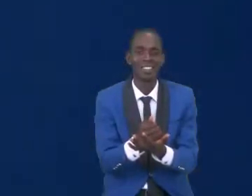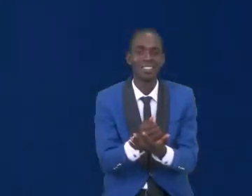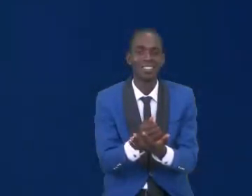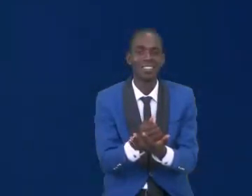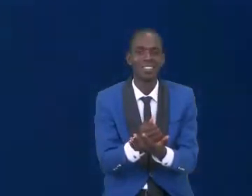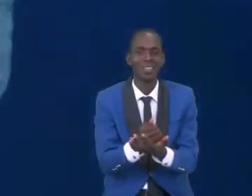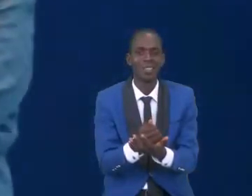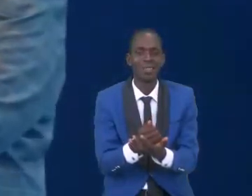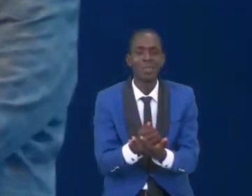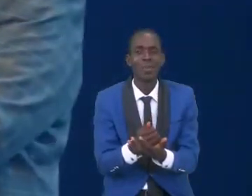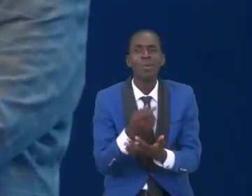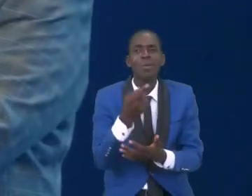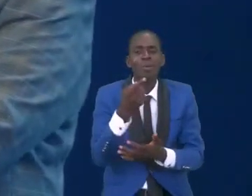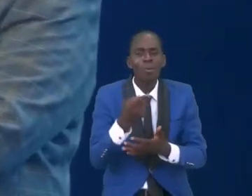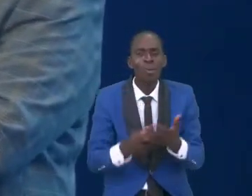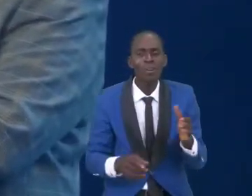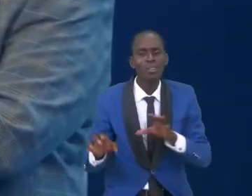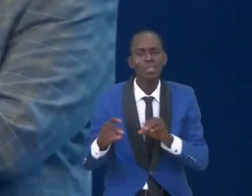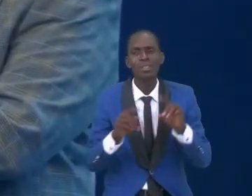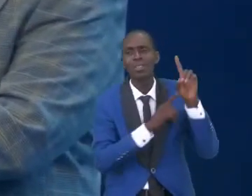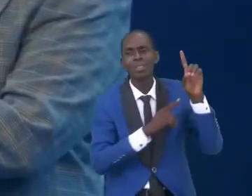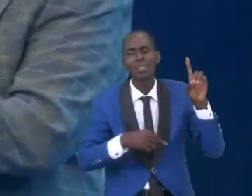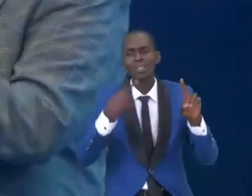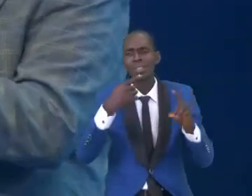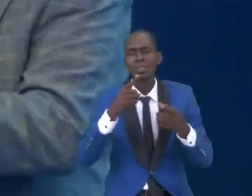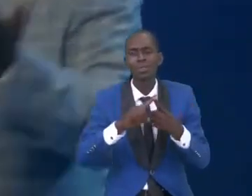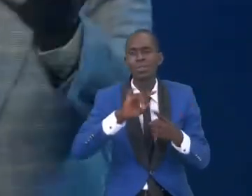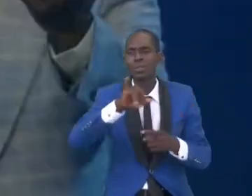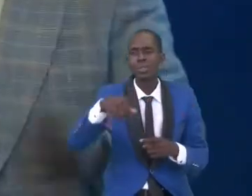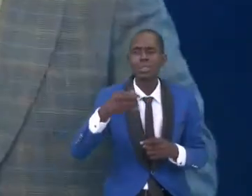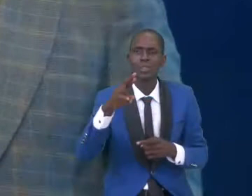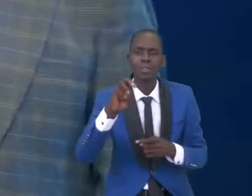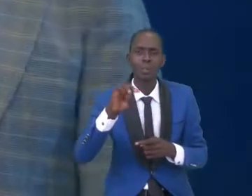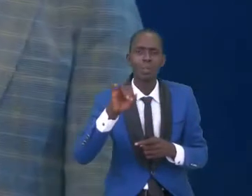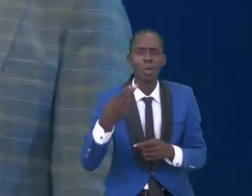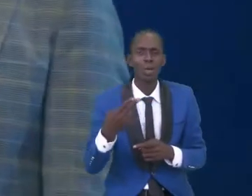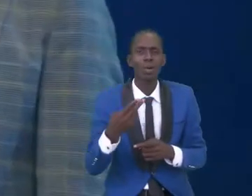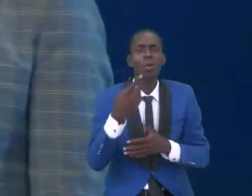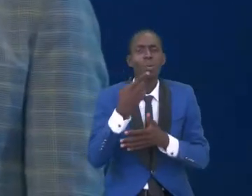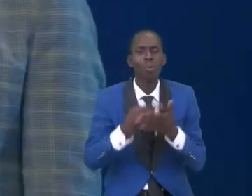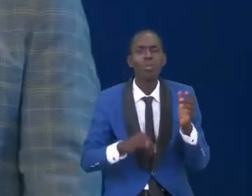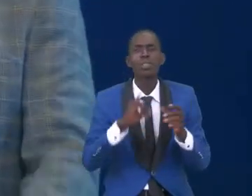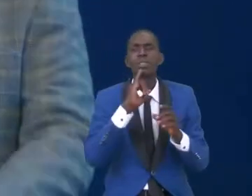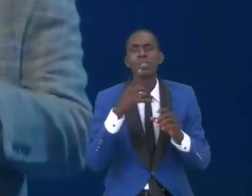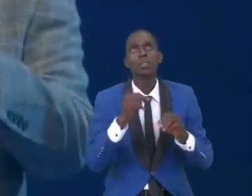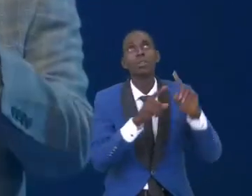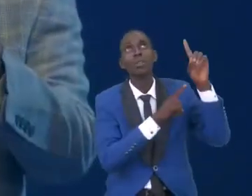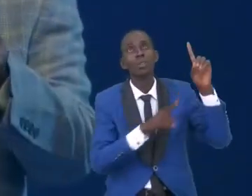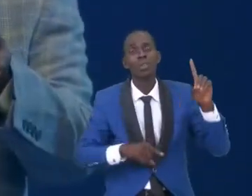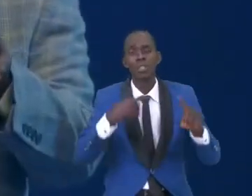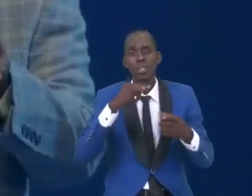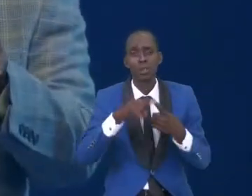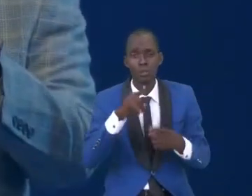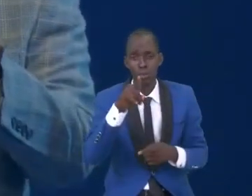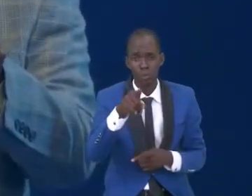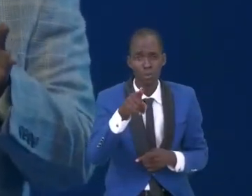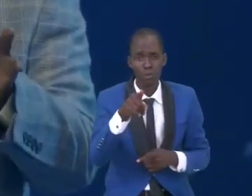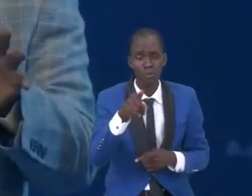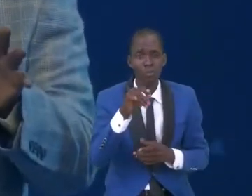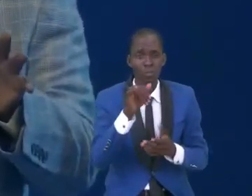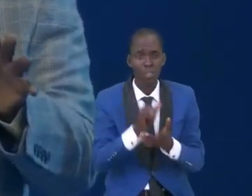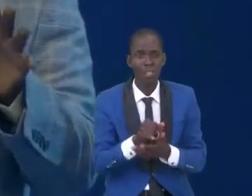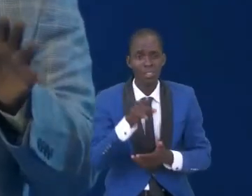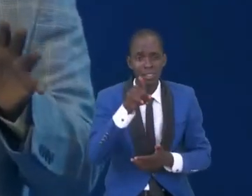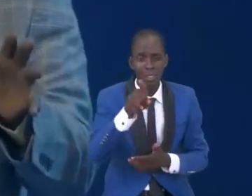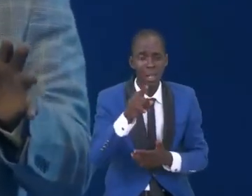What did he tell Jeremiah? And what is he telling you? Thou as